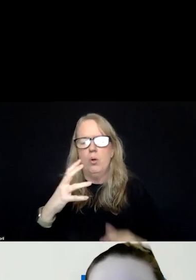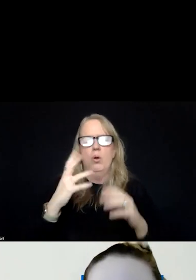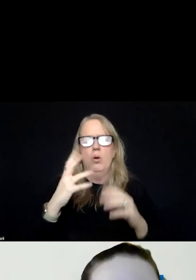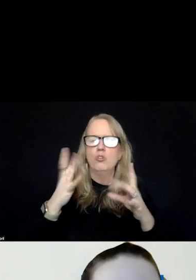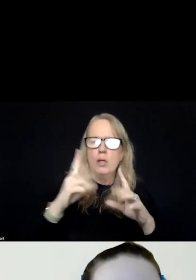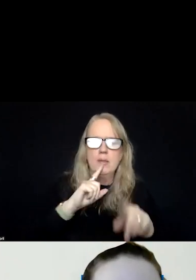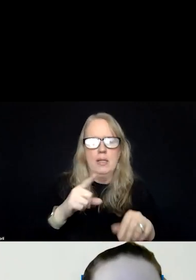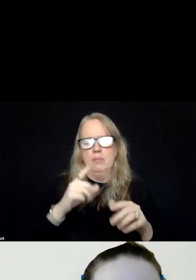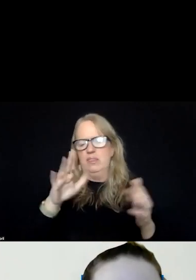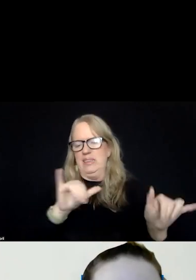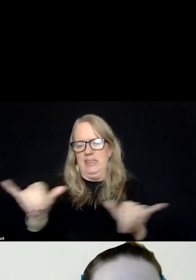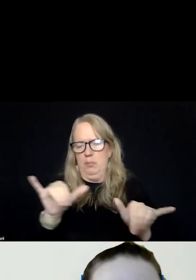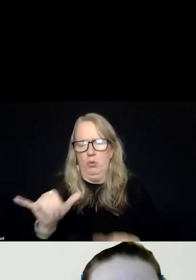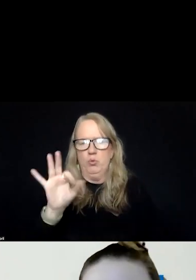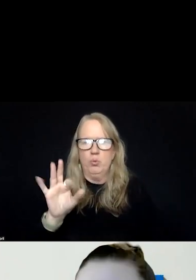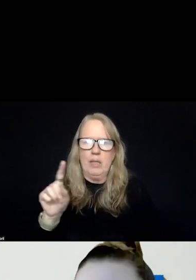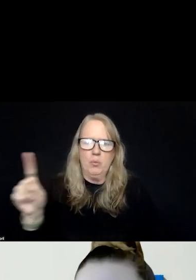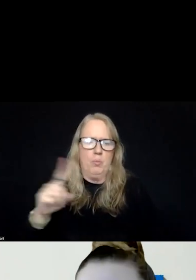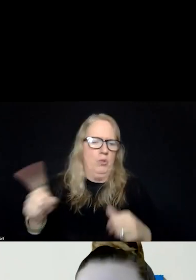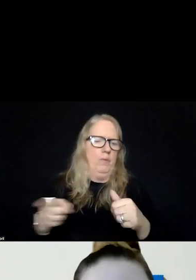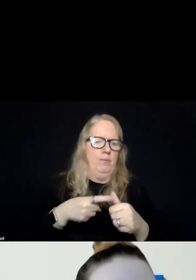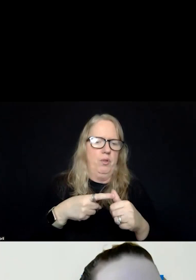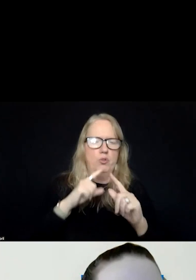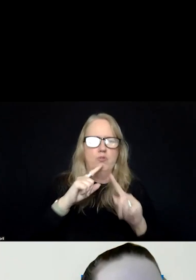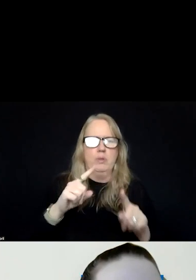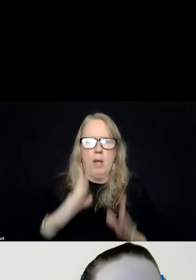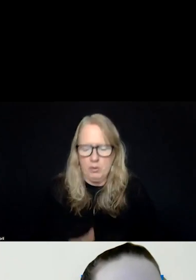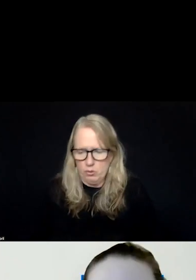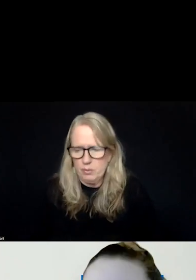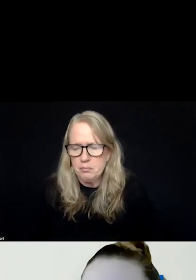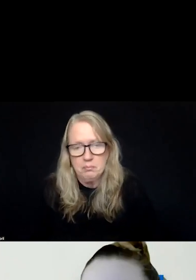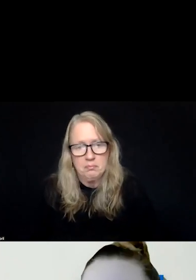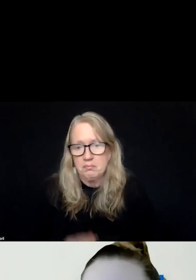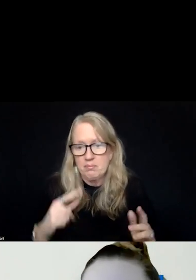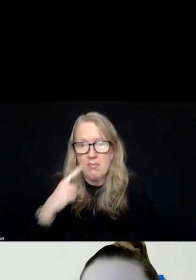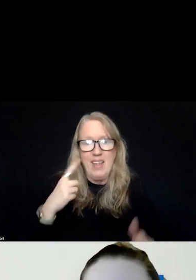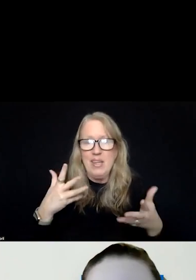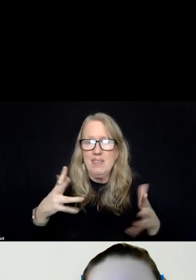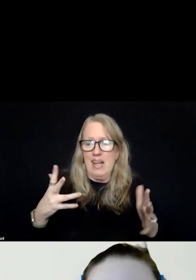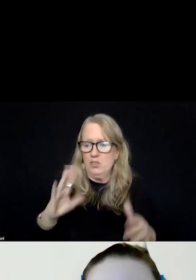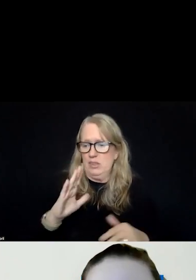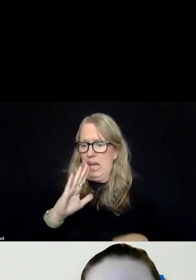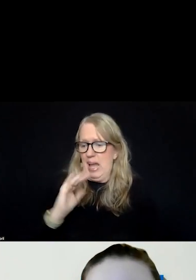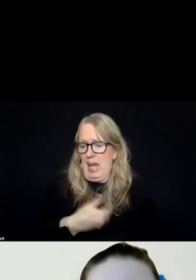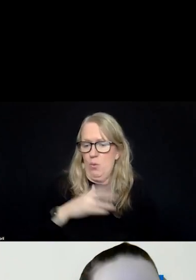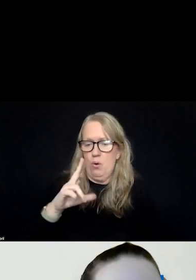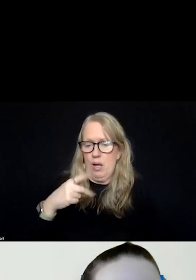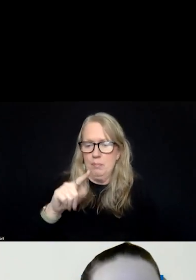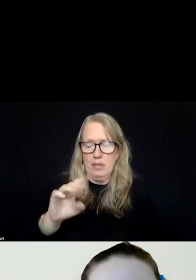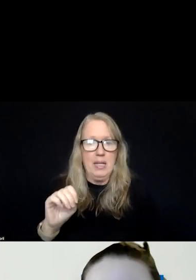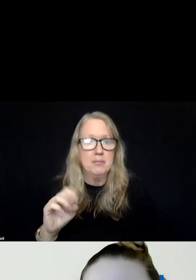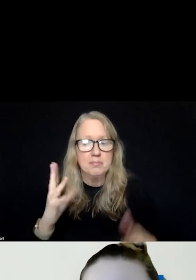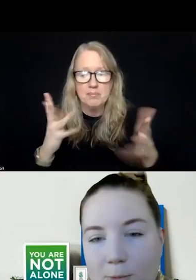to 911 first responders. And I think that kind of wraps up our update for this week, and we'll be